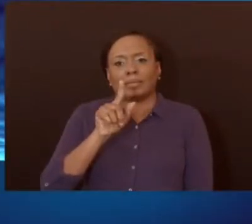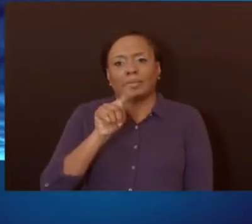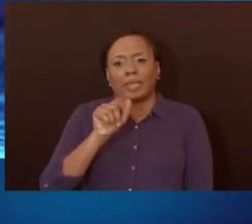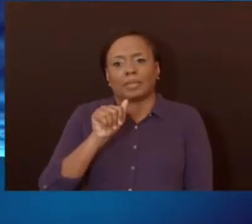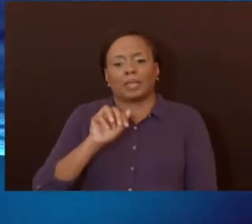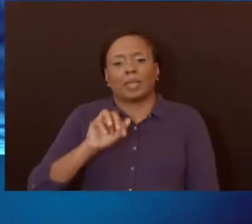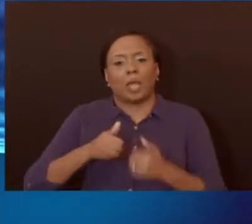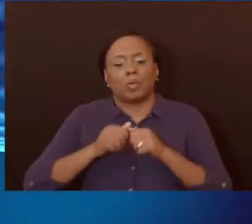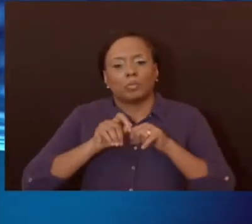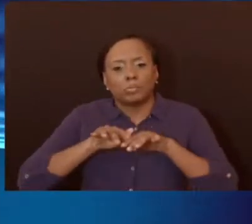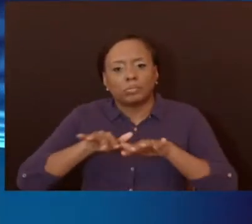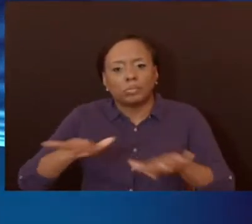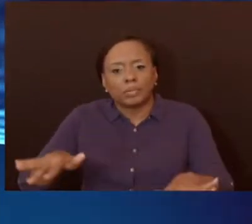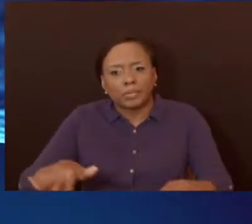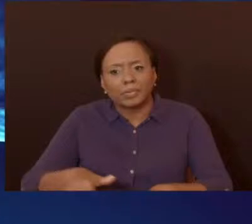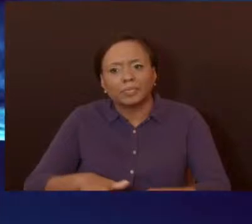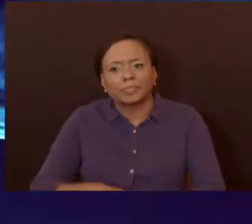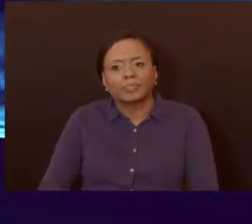your unit